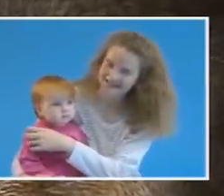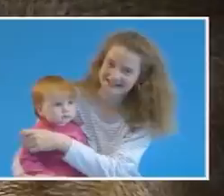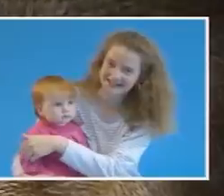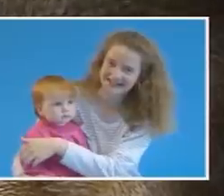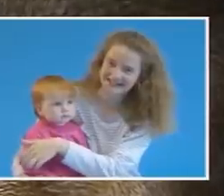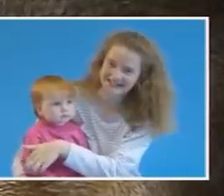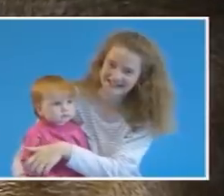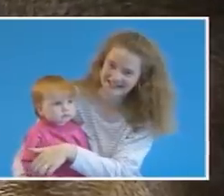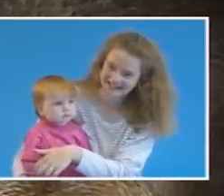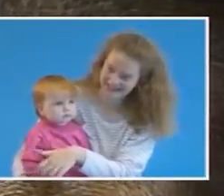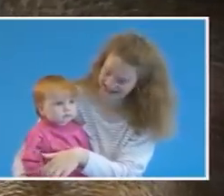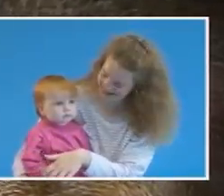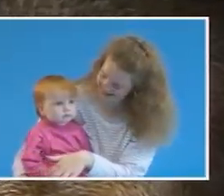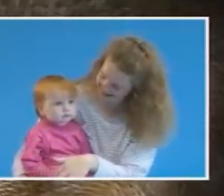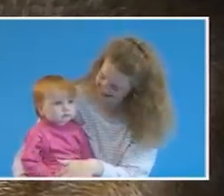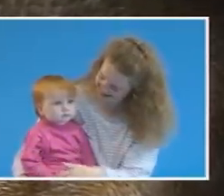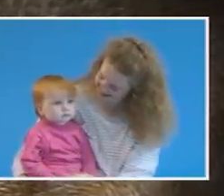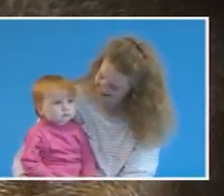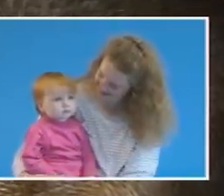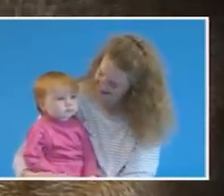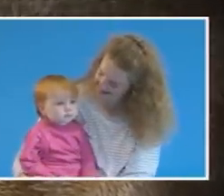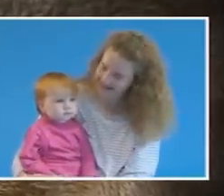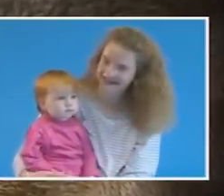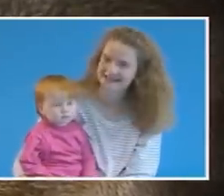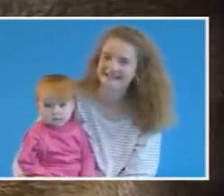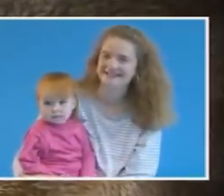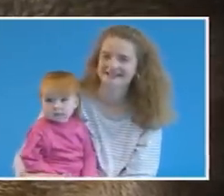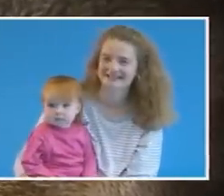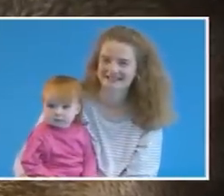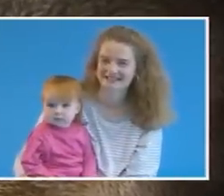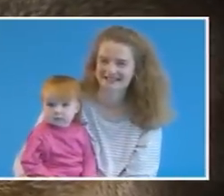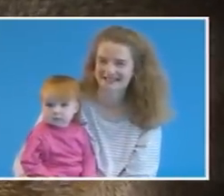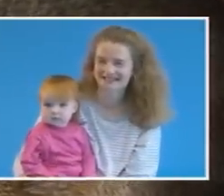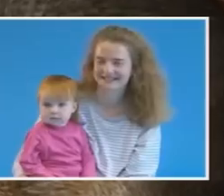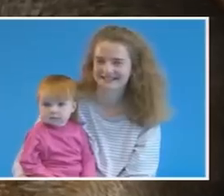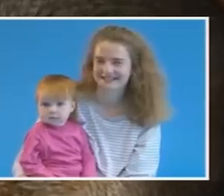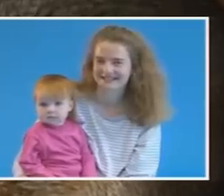the mouse ran down. Hickory dickory dock.